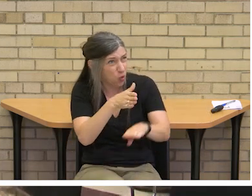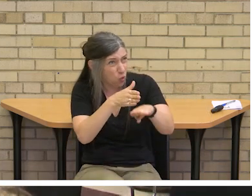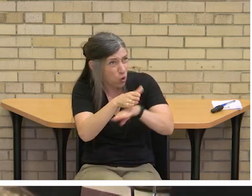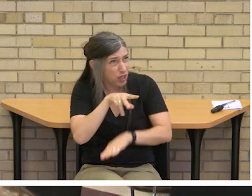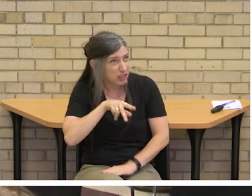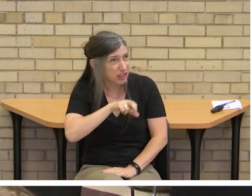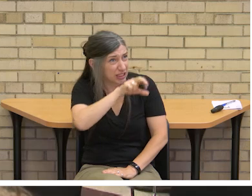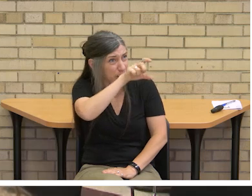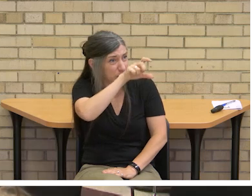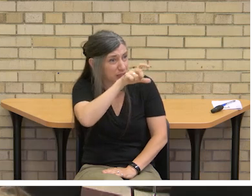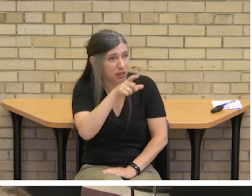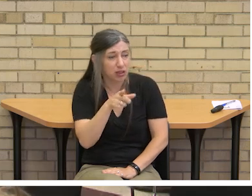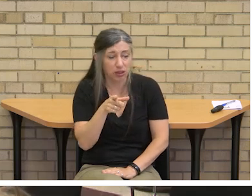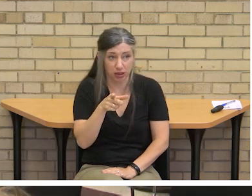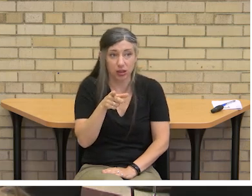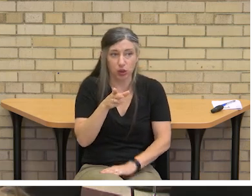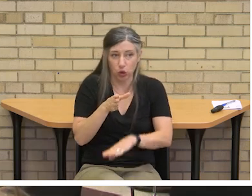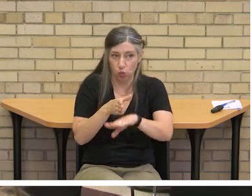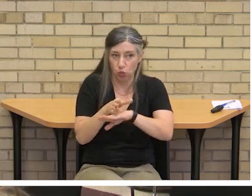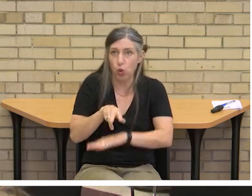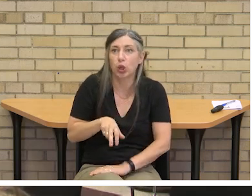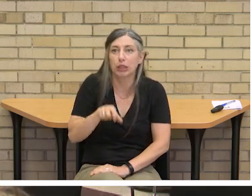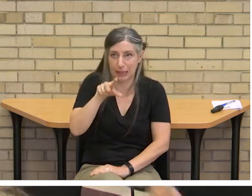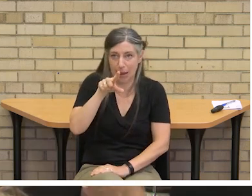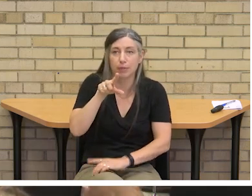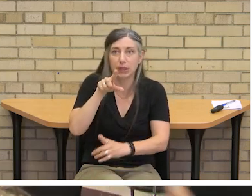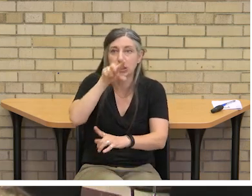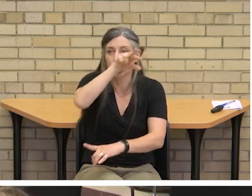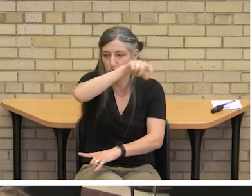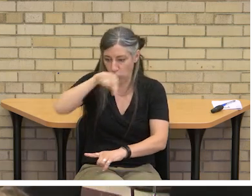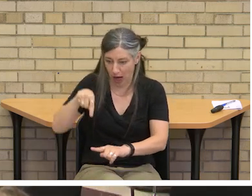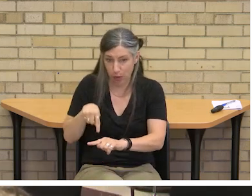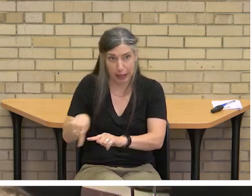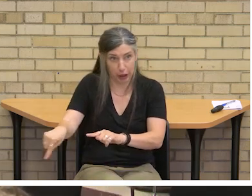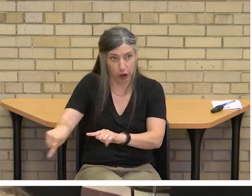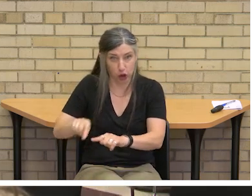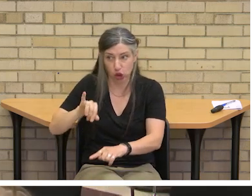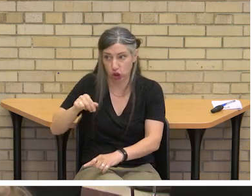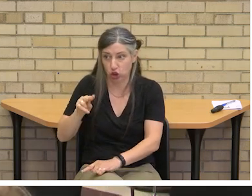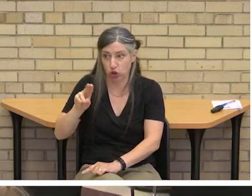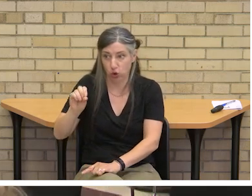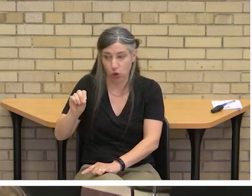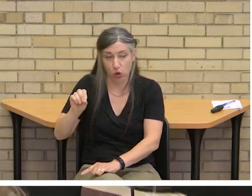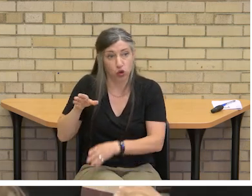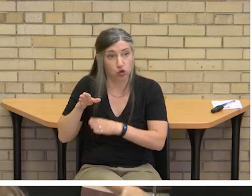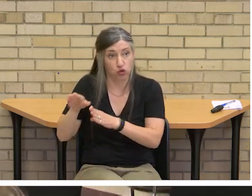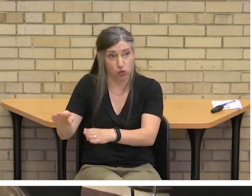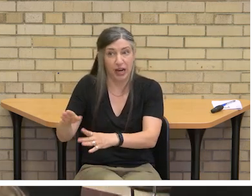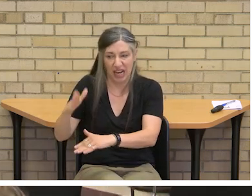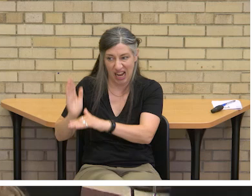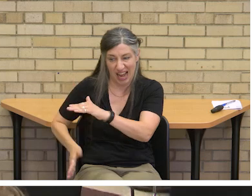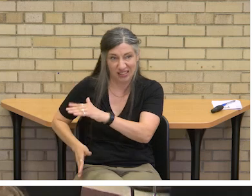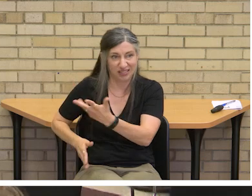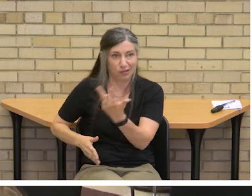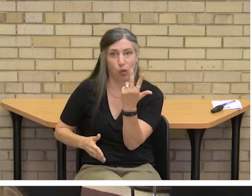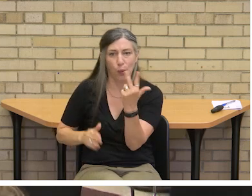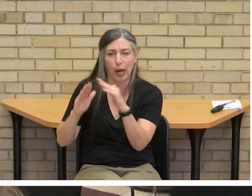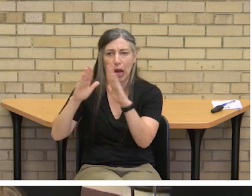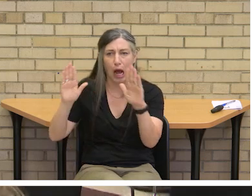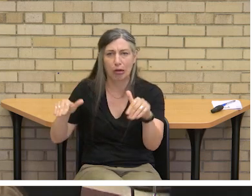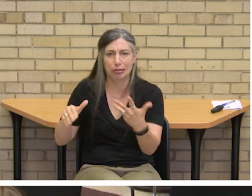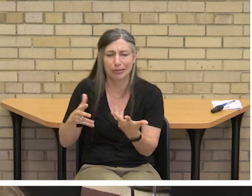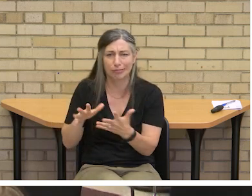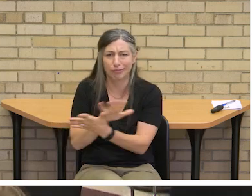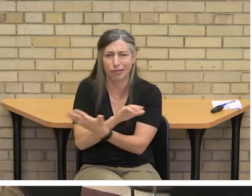Yeah. The wooden steps go down to Juneau Street, but Juneau Street dead ends. There are 3 very dilapidated houses